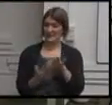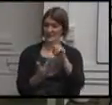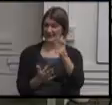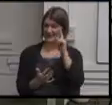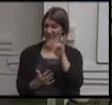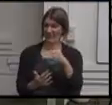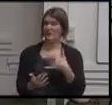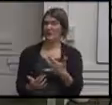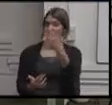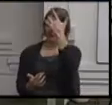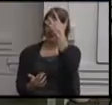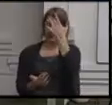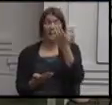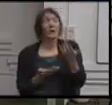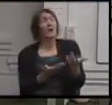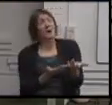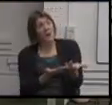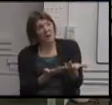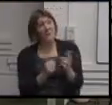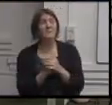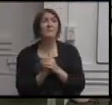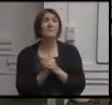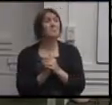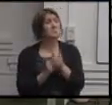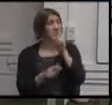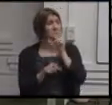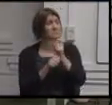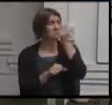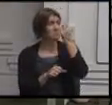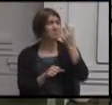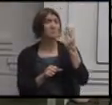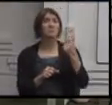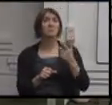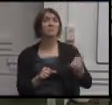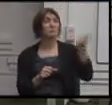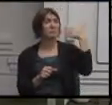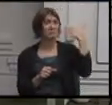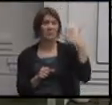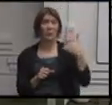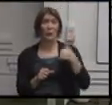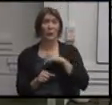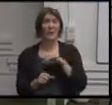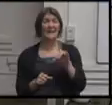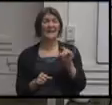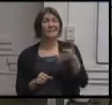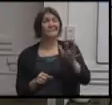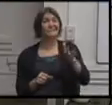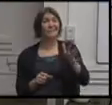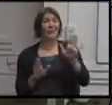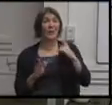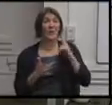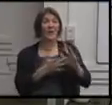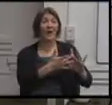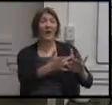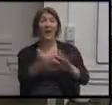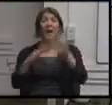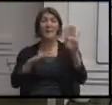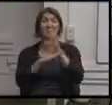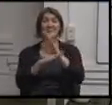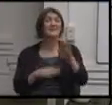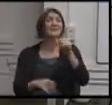that historically, and you've read it in my letter, that we've done a good job at really reaching out to our merchant